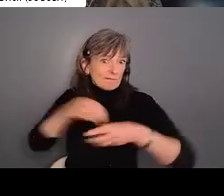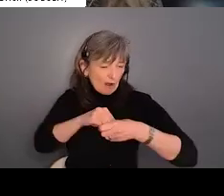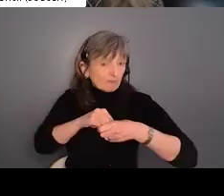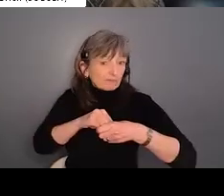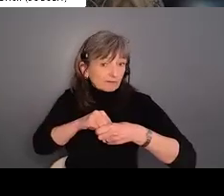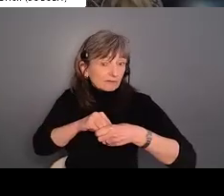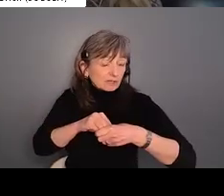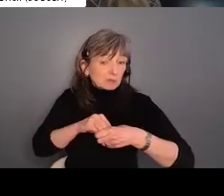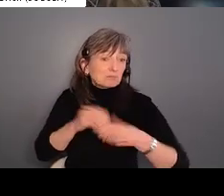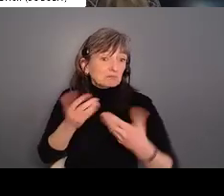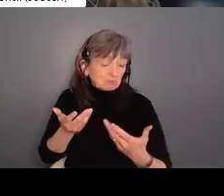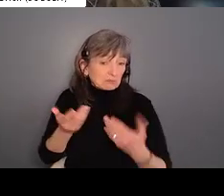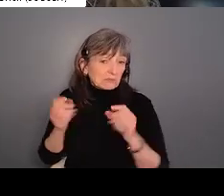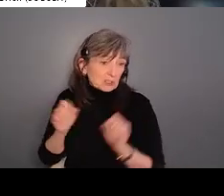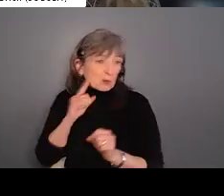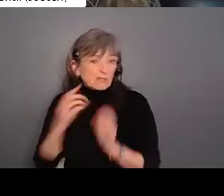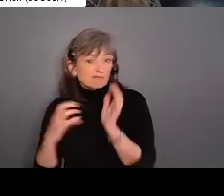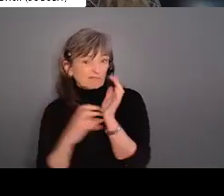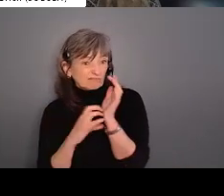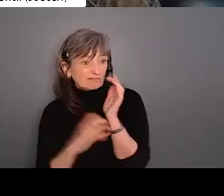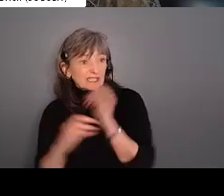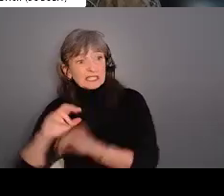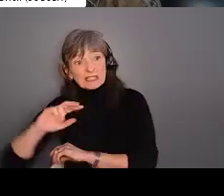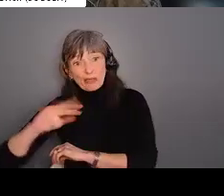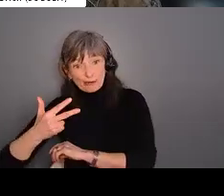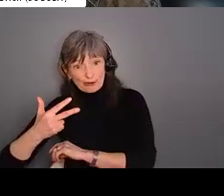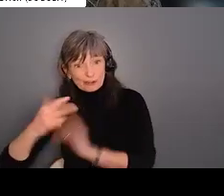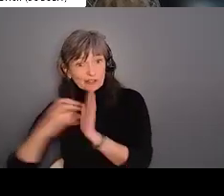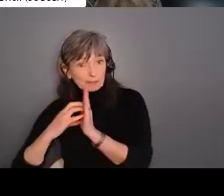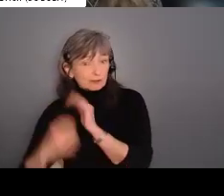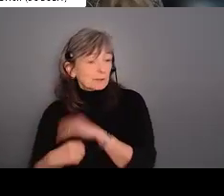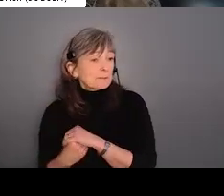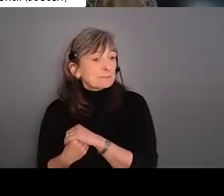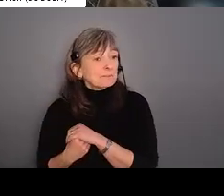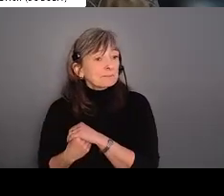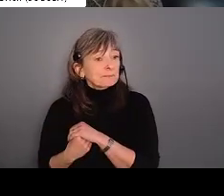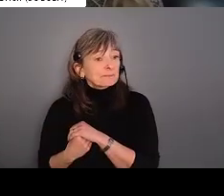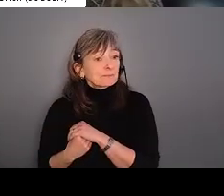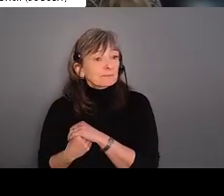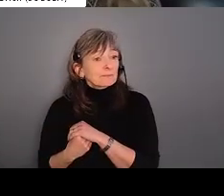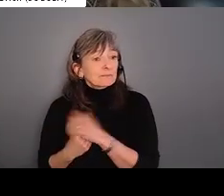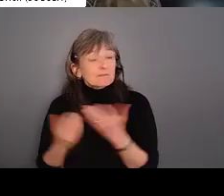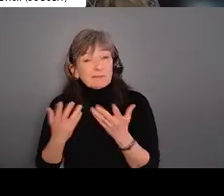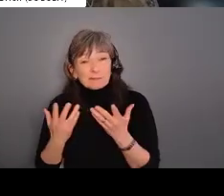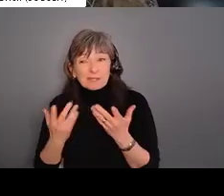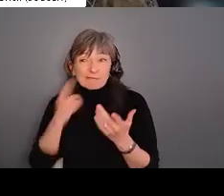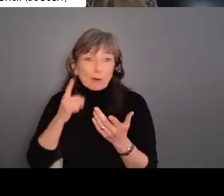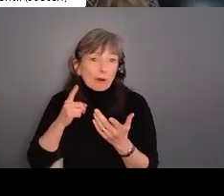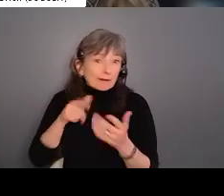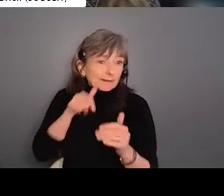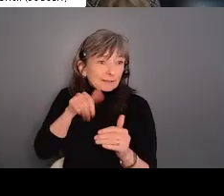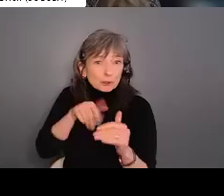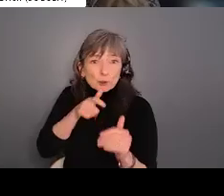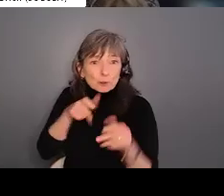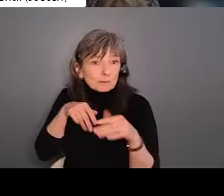were present in the cases, and relating to maybe access orders. We also had a chapter